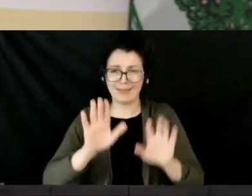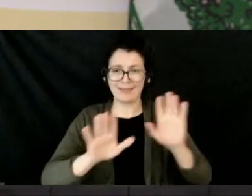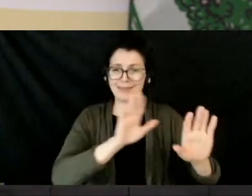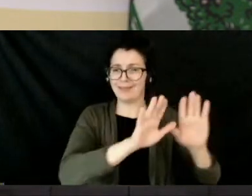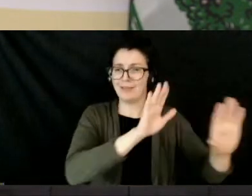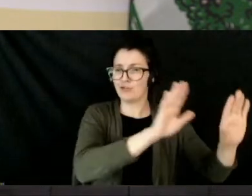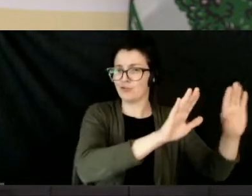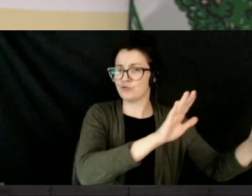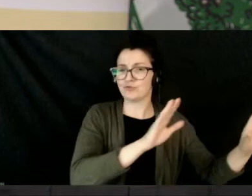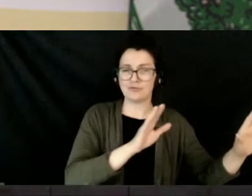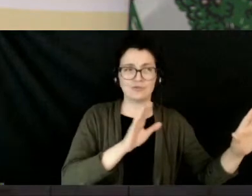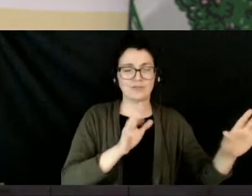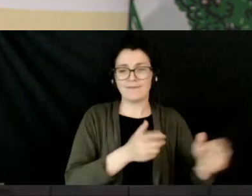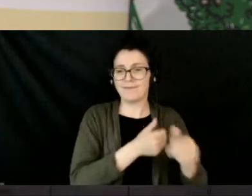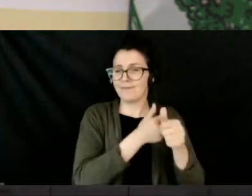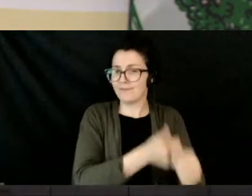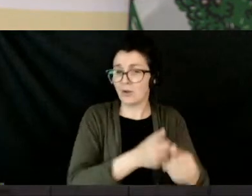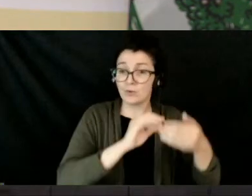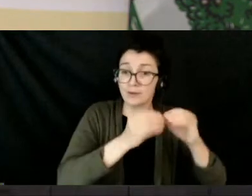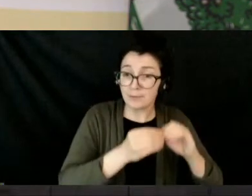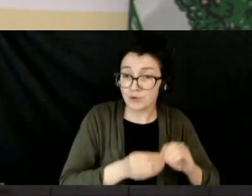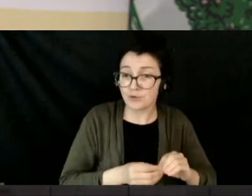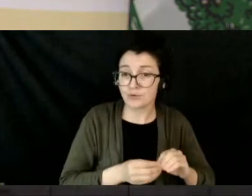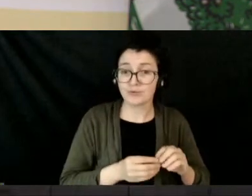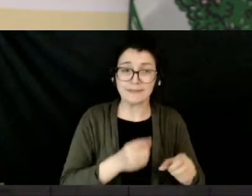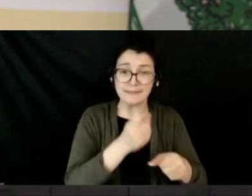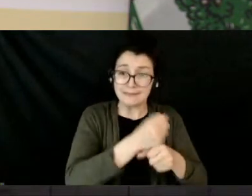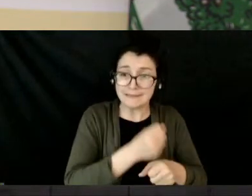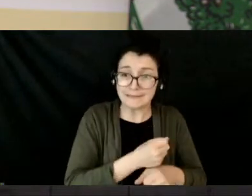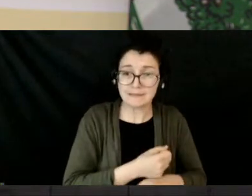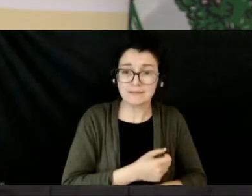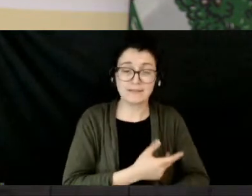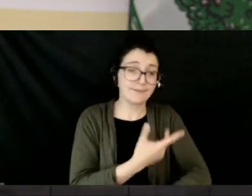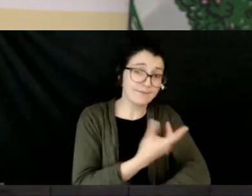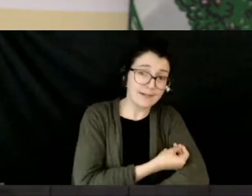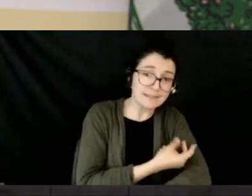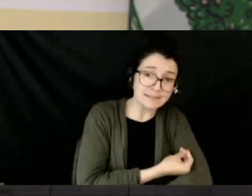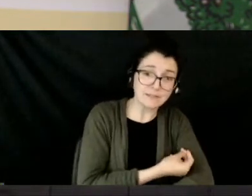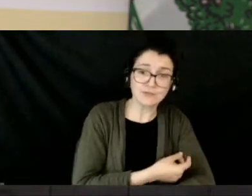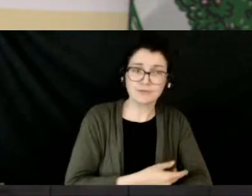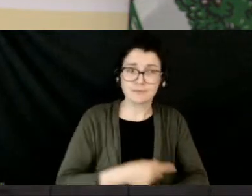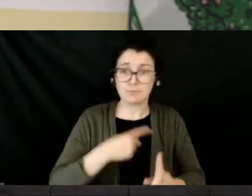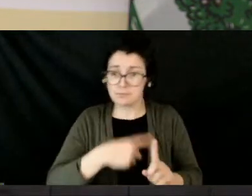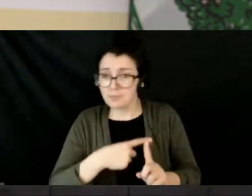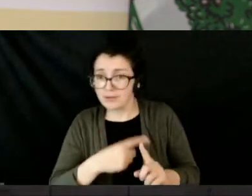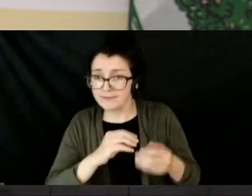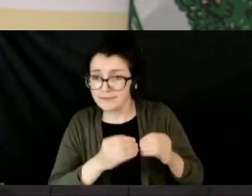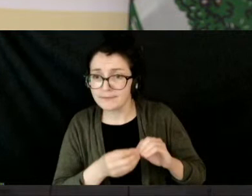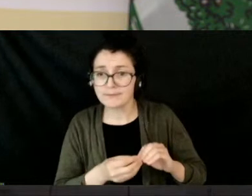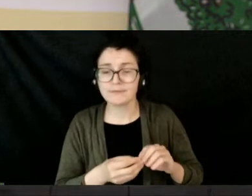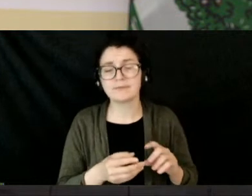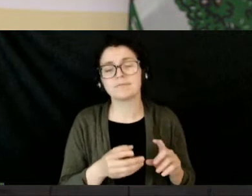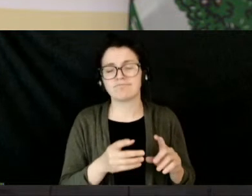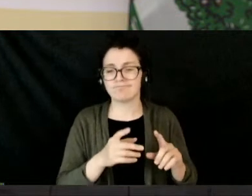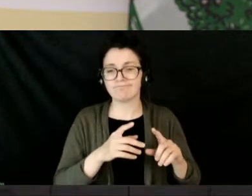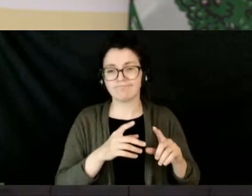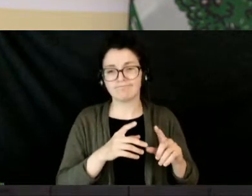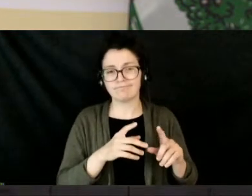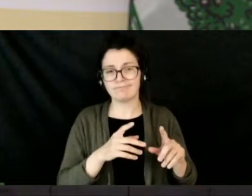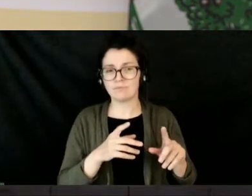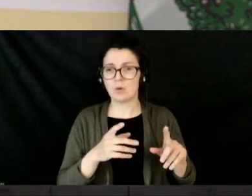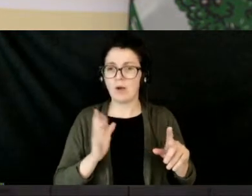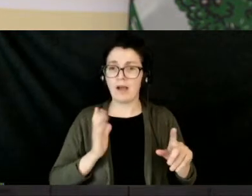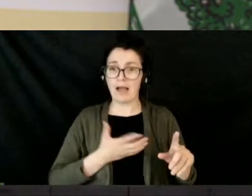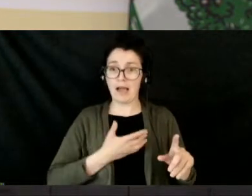the caseload across the country, the epidemiology, the vaccination rates. So I think we're all essentially in unison